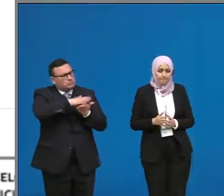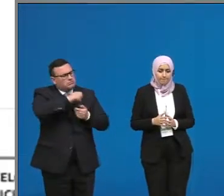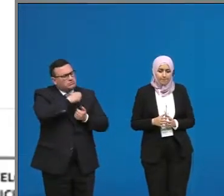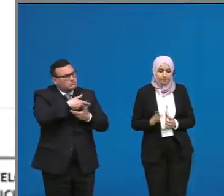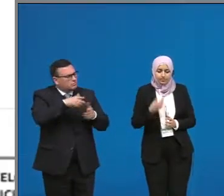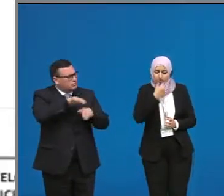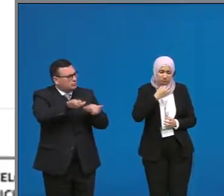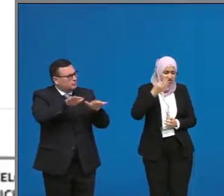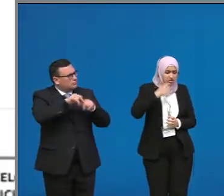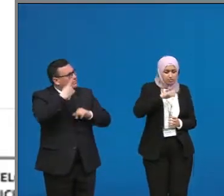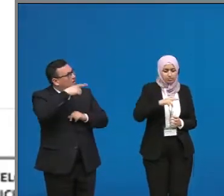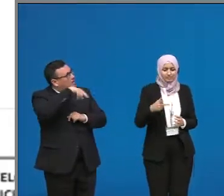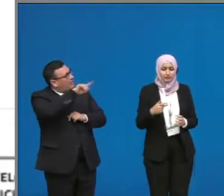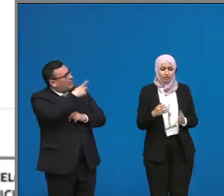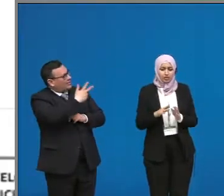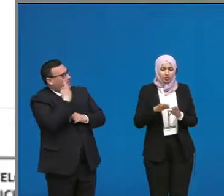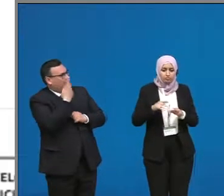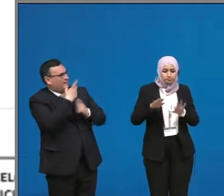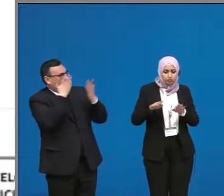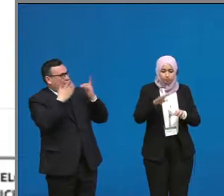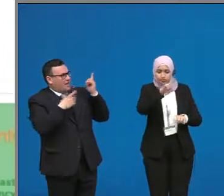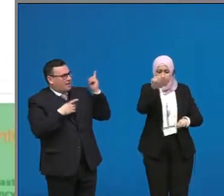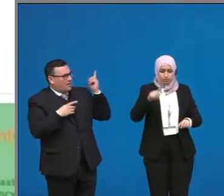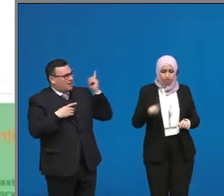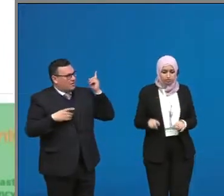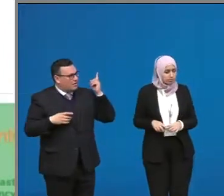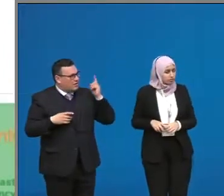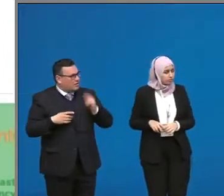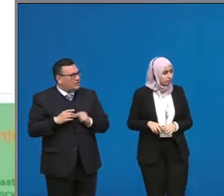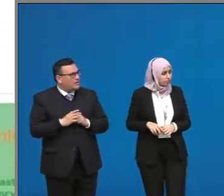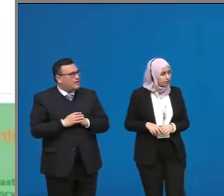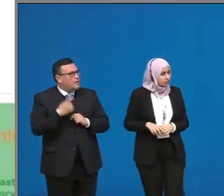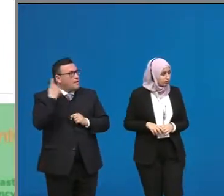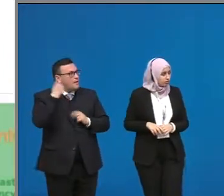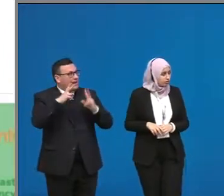reality, research and development,